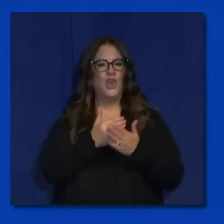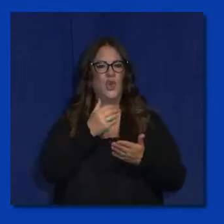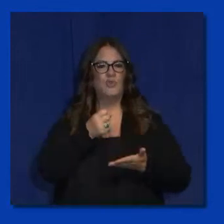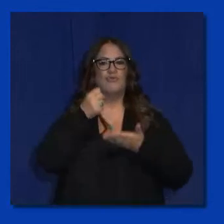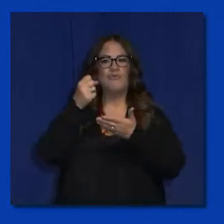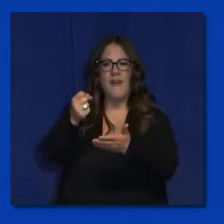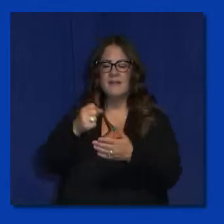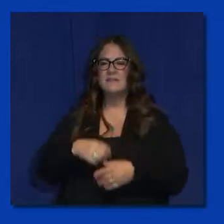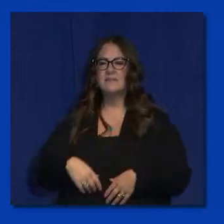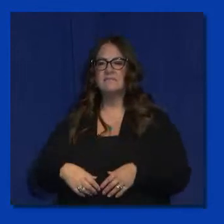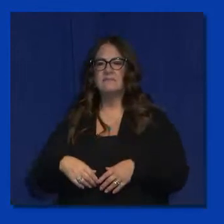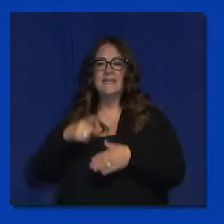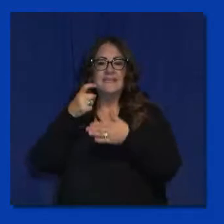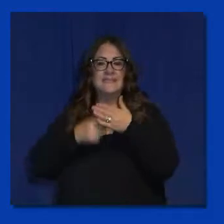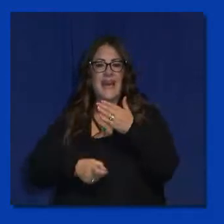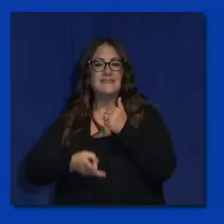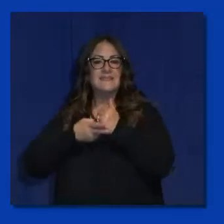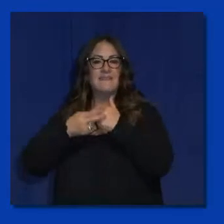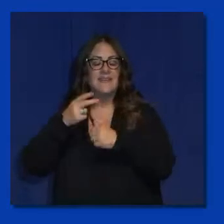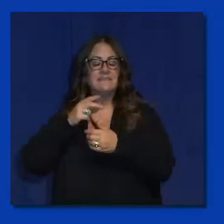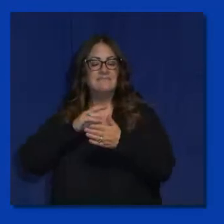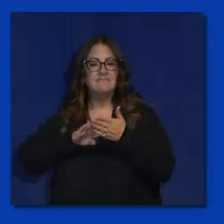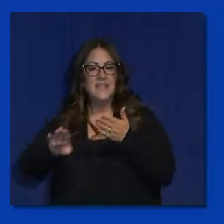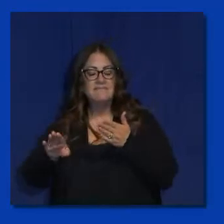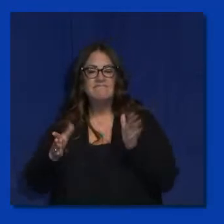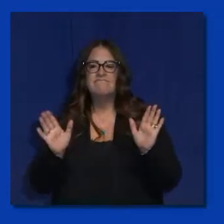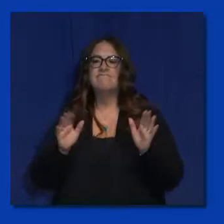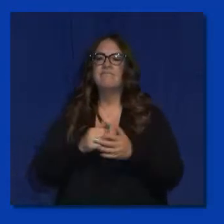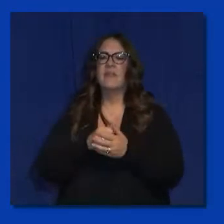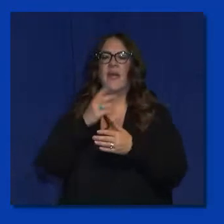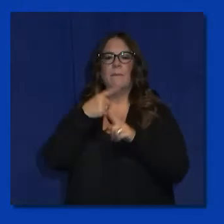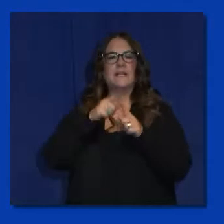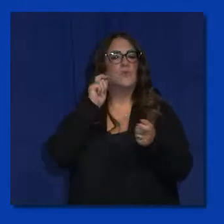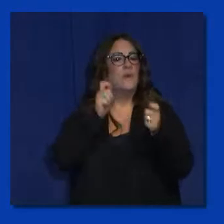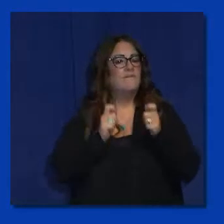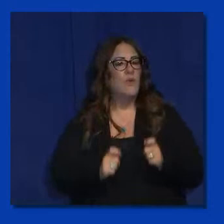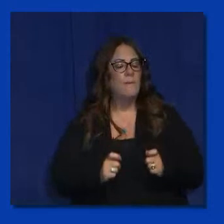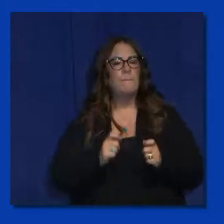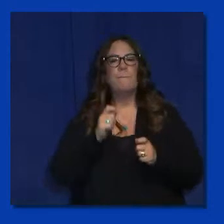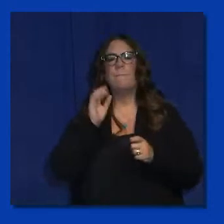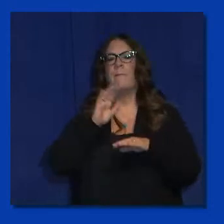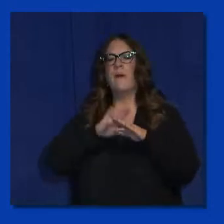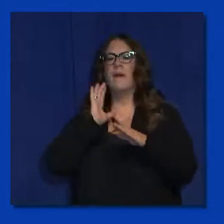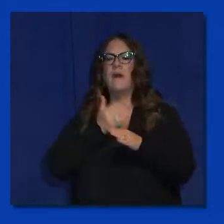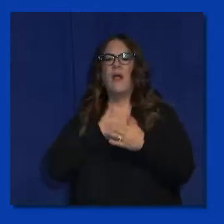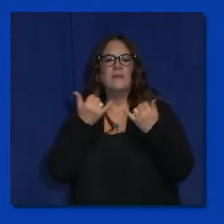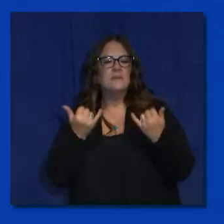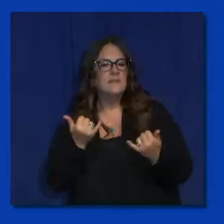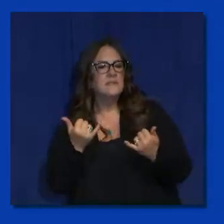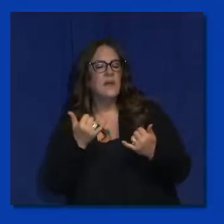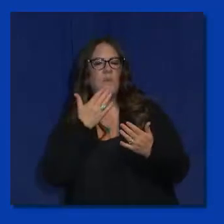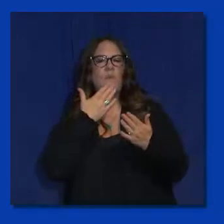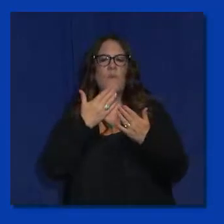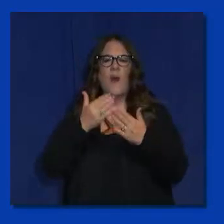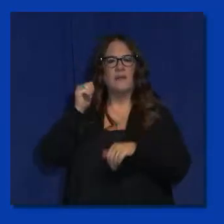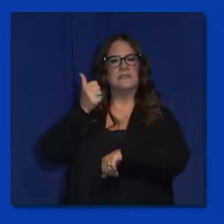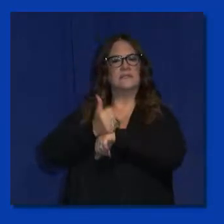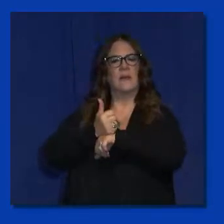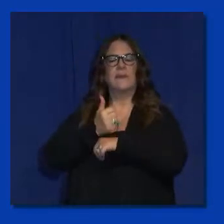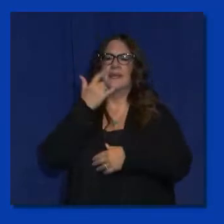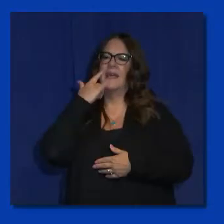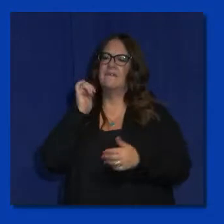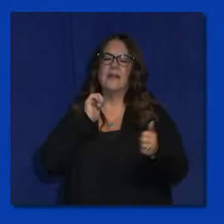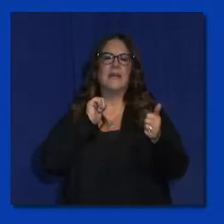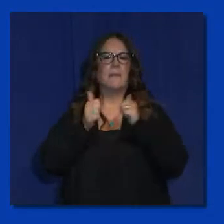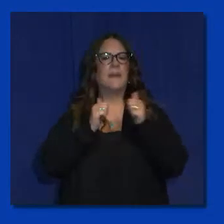credits, and some augmentations, some reforms of sorts on our existing well-established California Competes